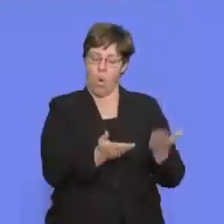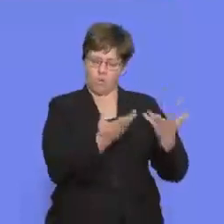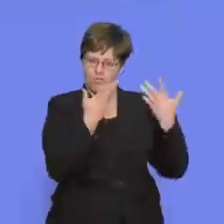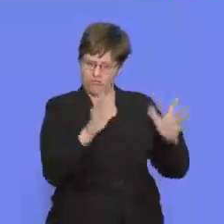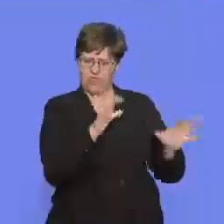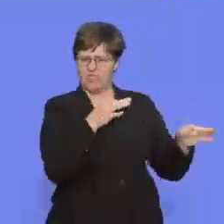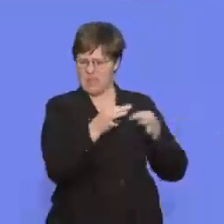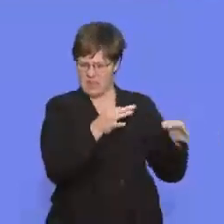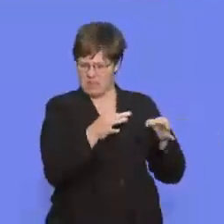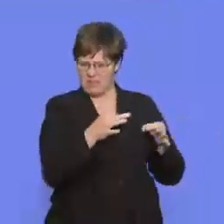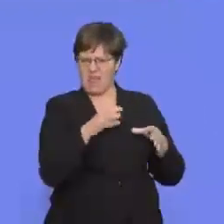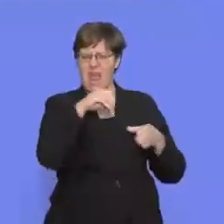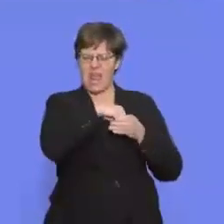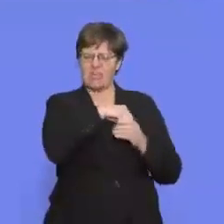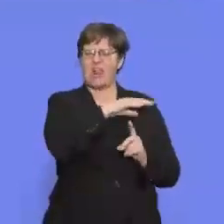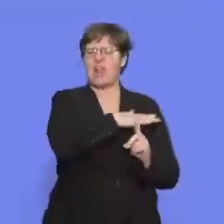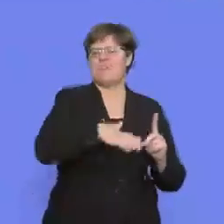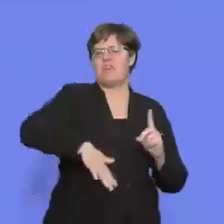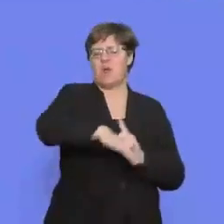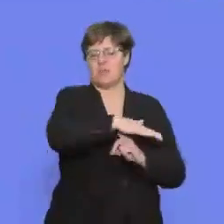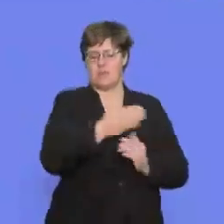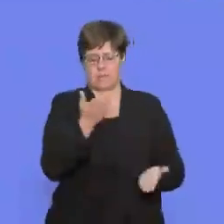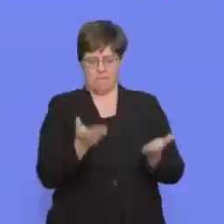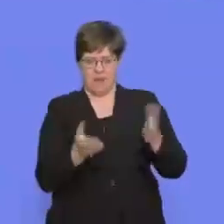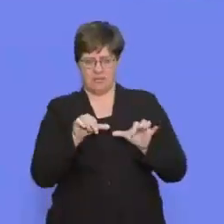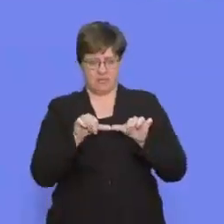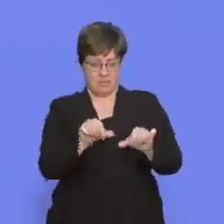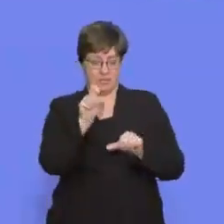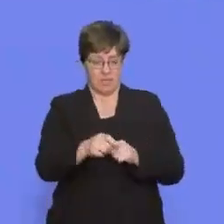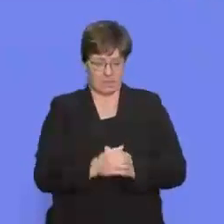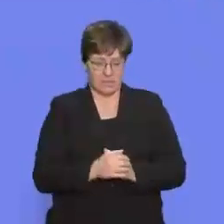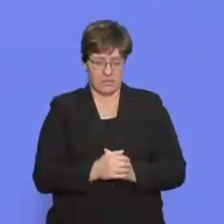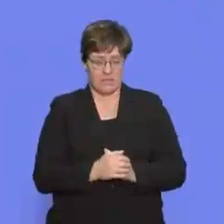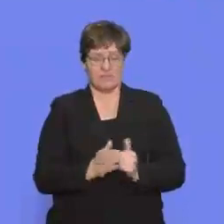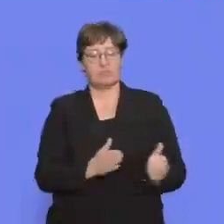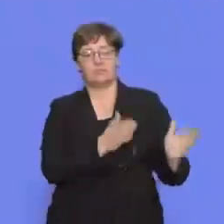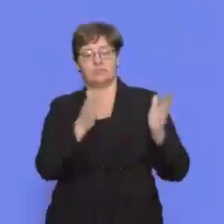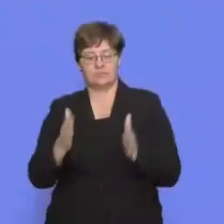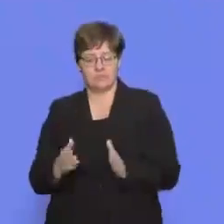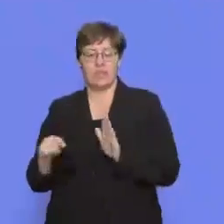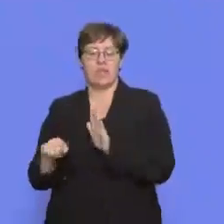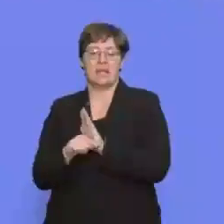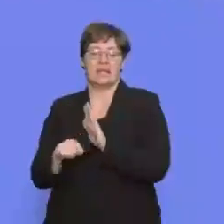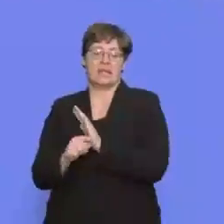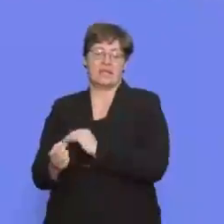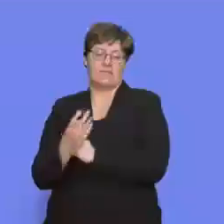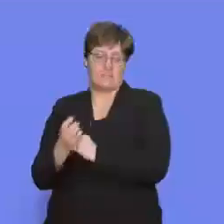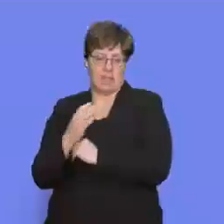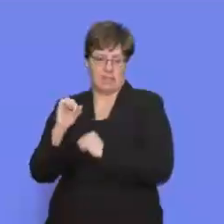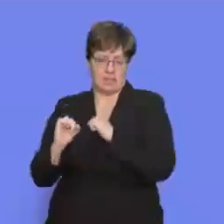internal environment that is kept balanced. Now we're looking at the negative feedback mechanism.